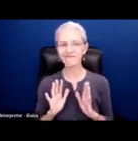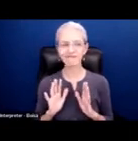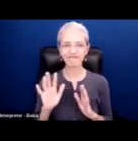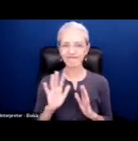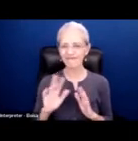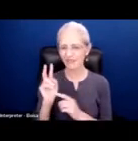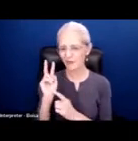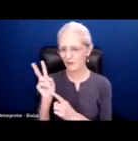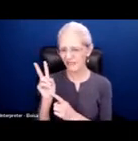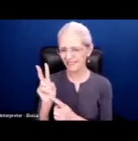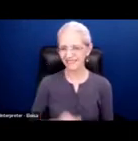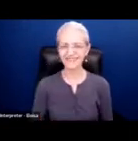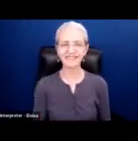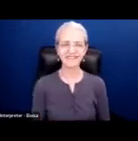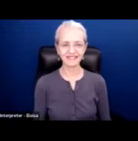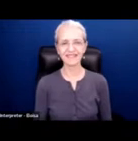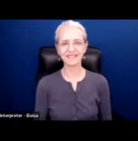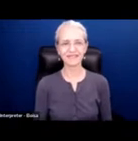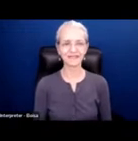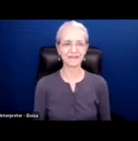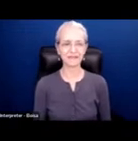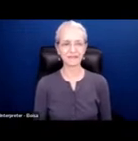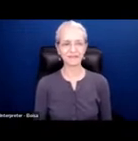about 2 minutes.